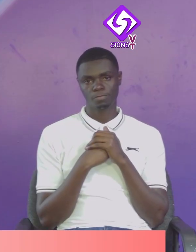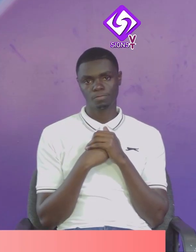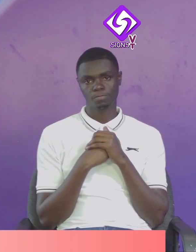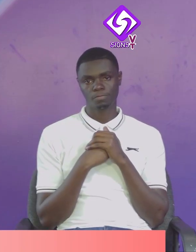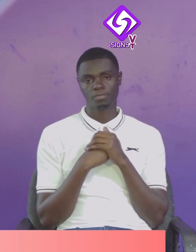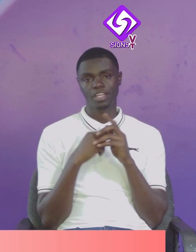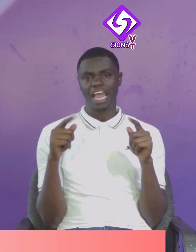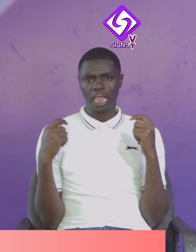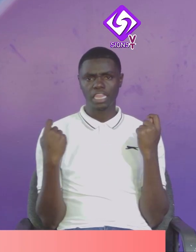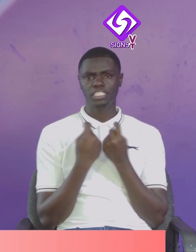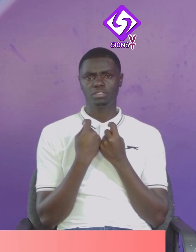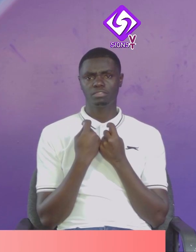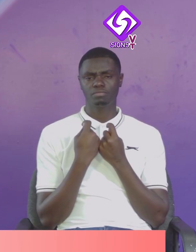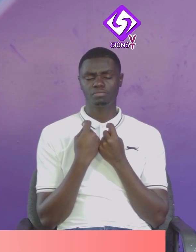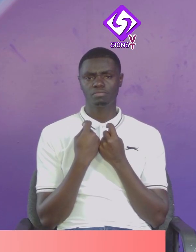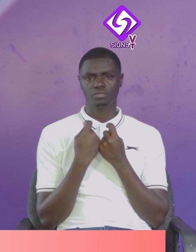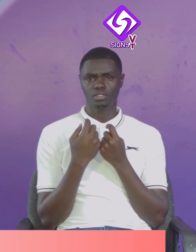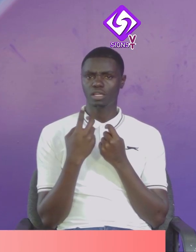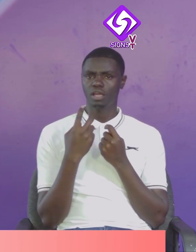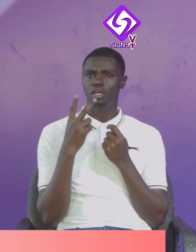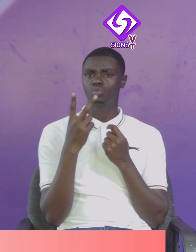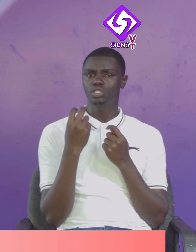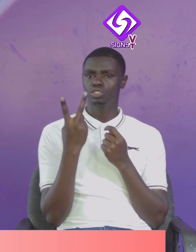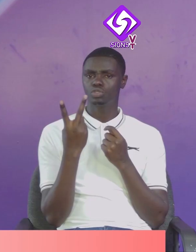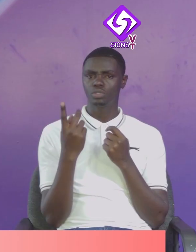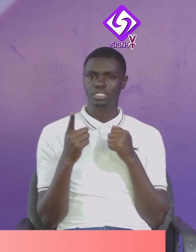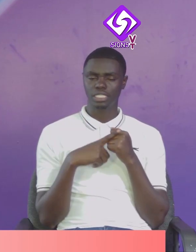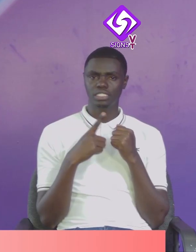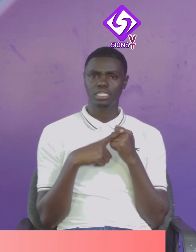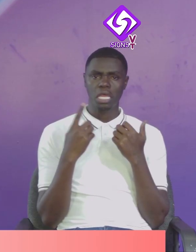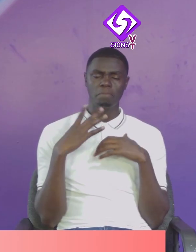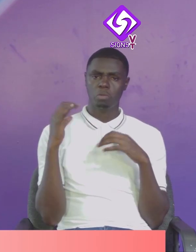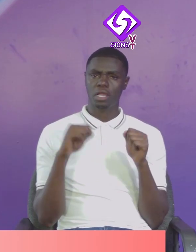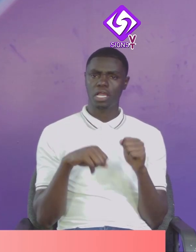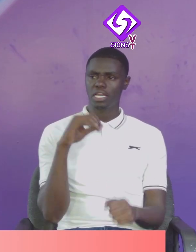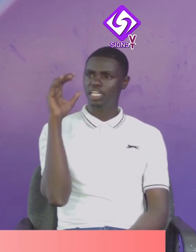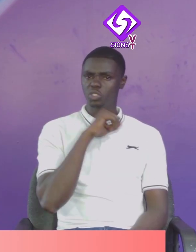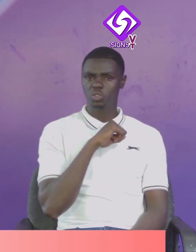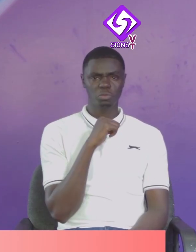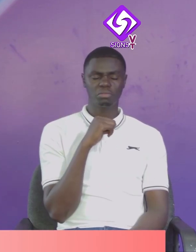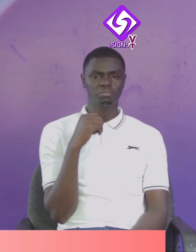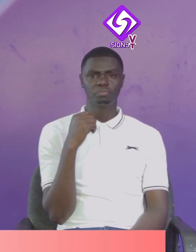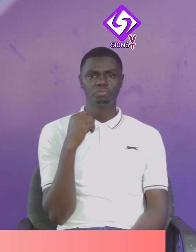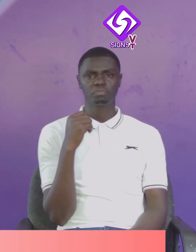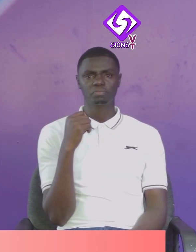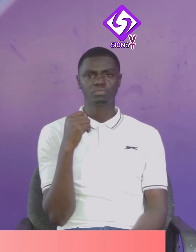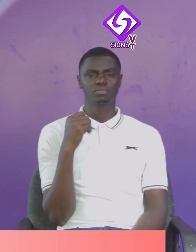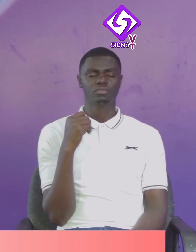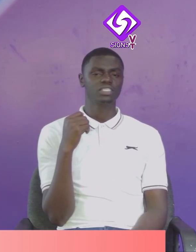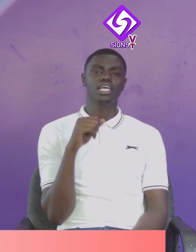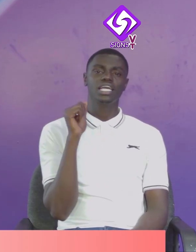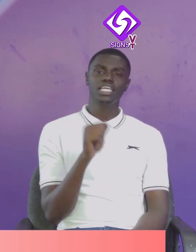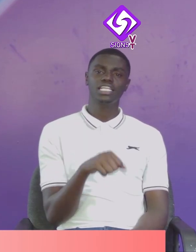these teams, the World Cup 2026, as one might assume, it can go either